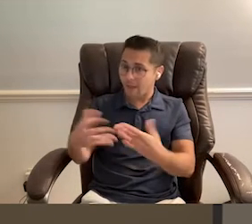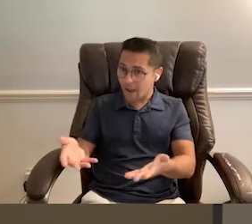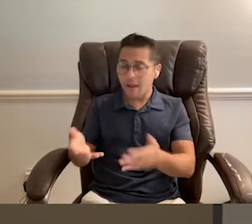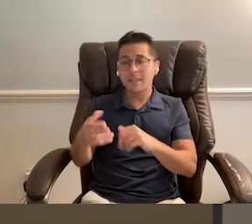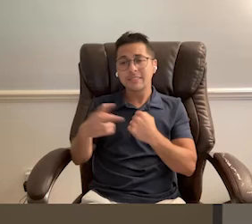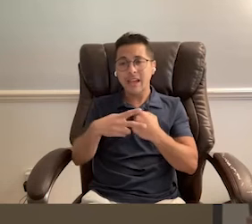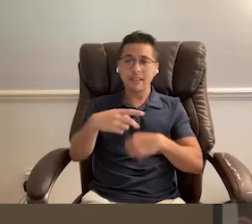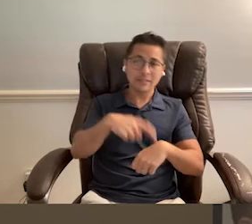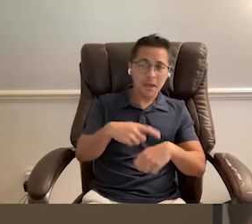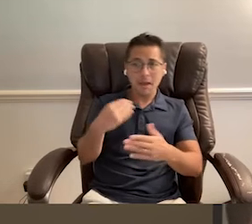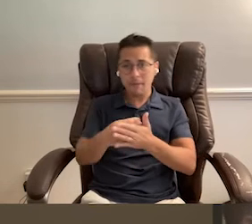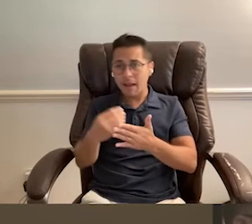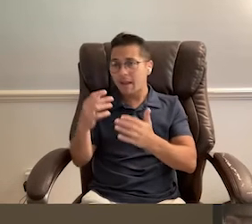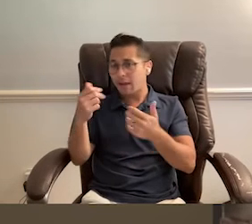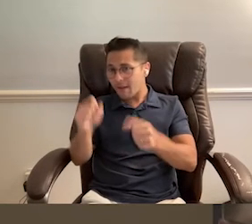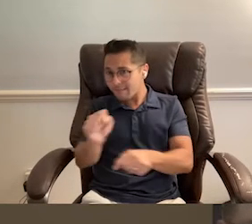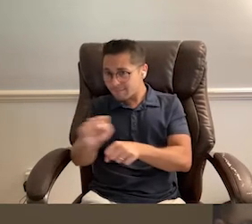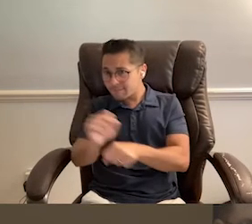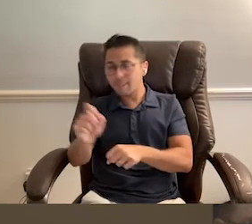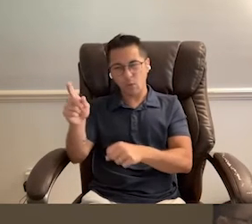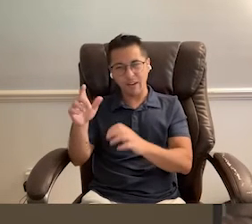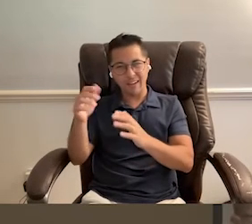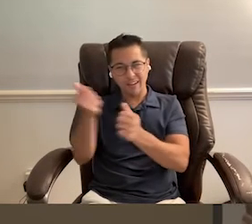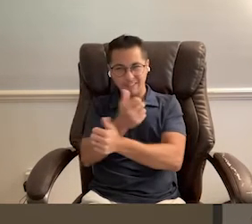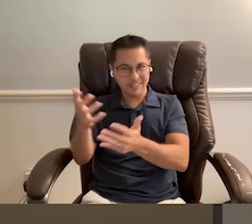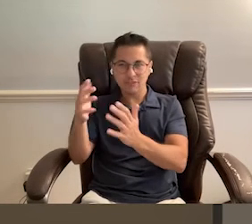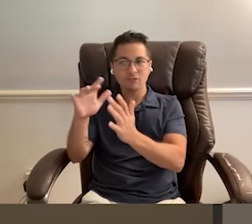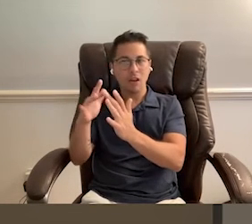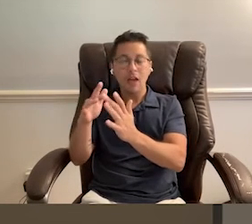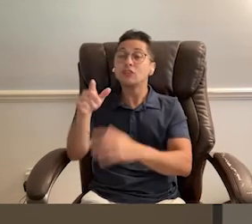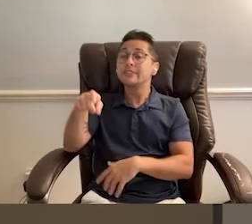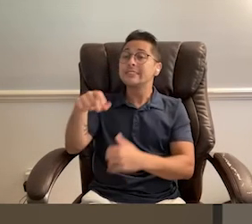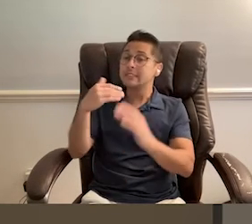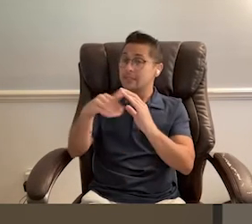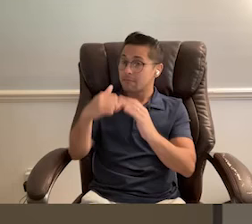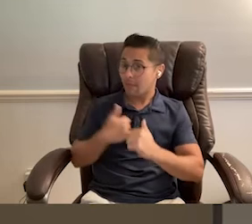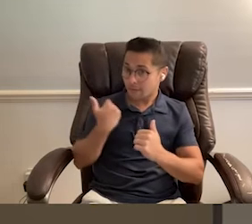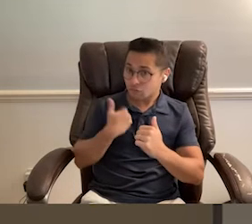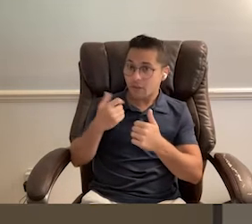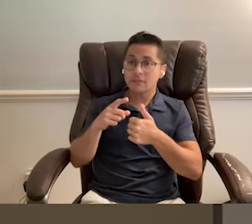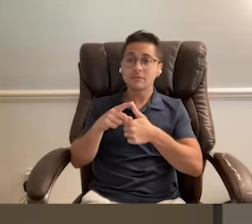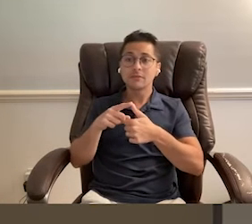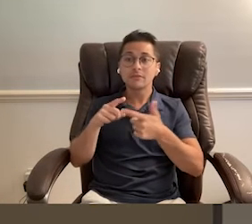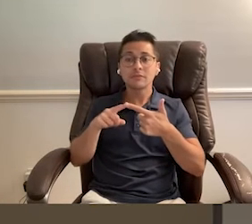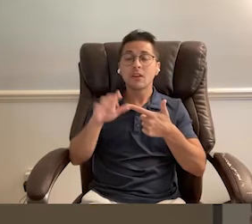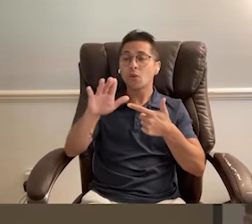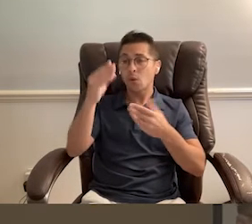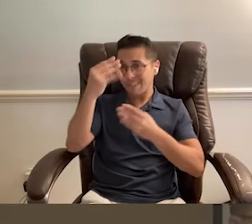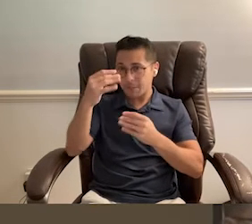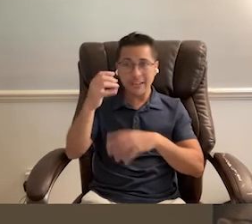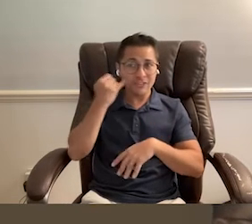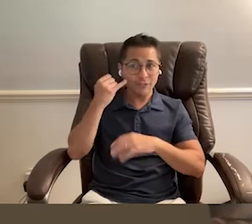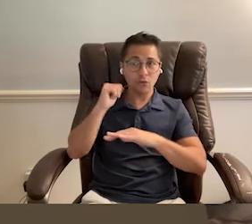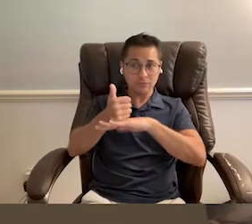do it online. What you're going to need is an email address. You're going to need your information if you're opening this on behalf of a